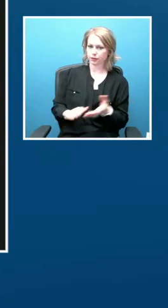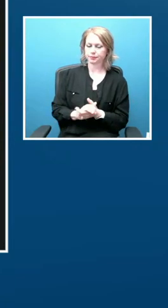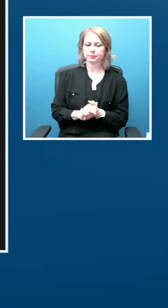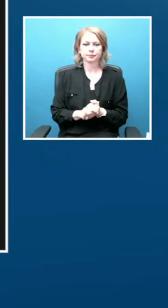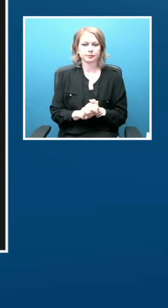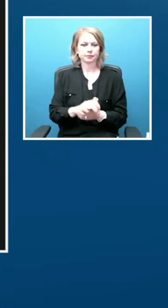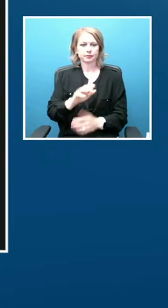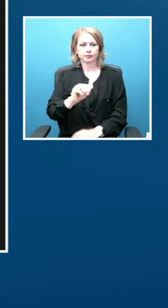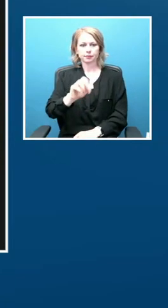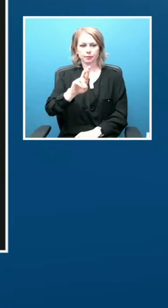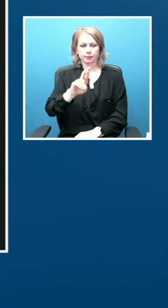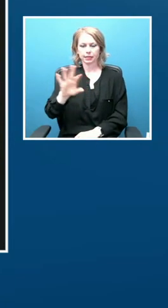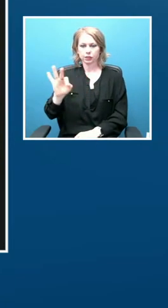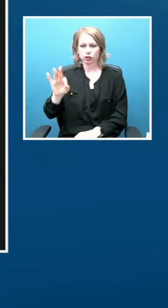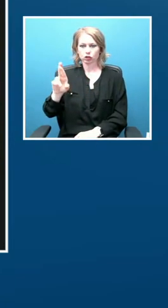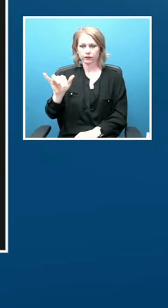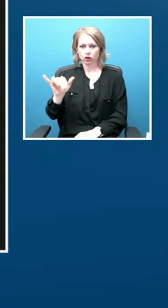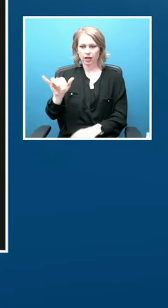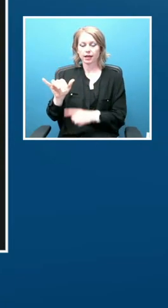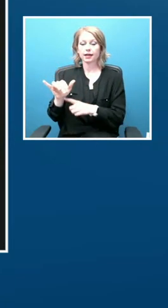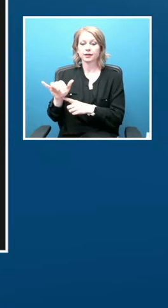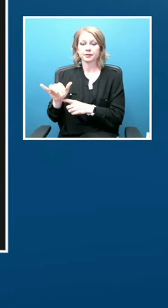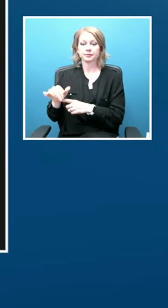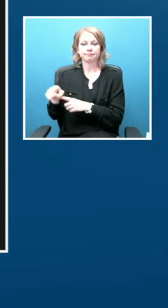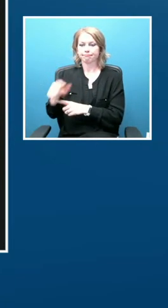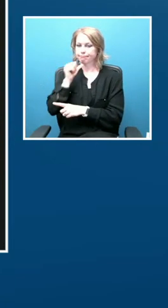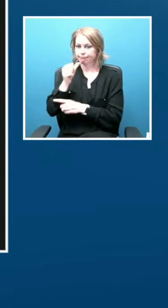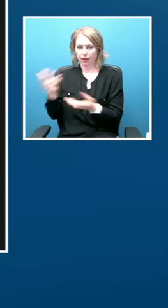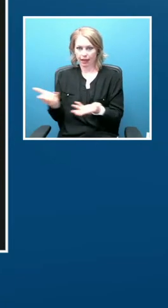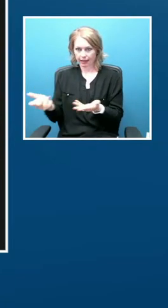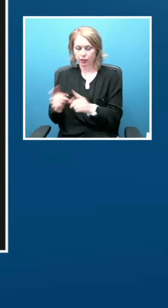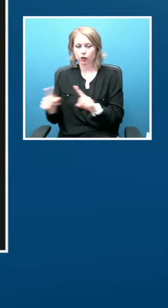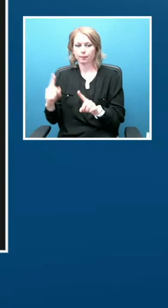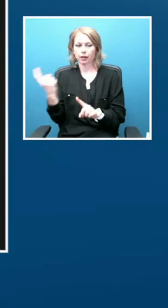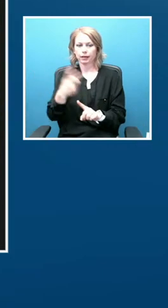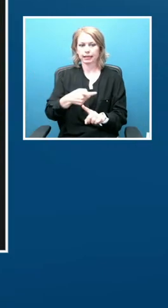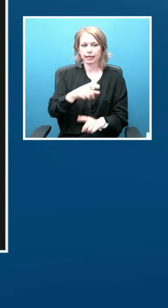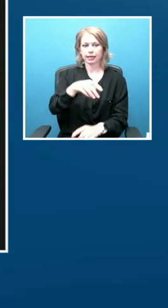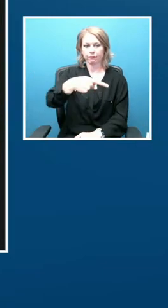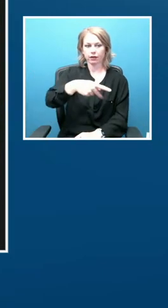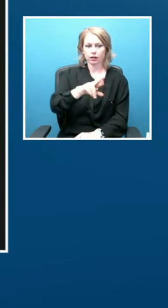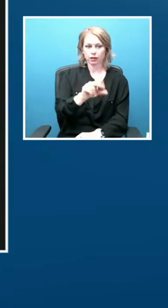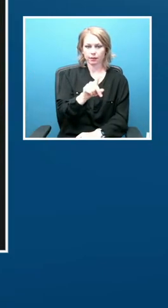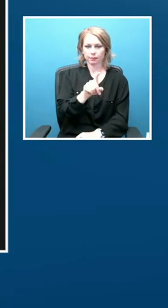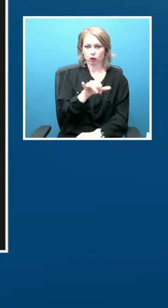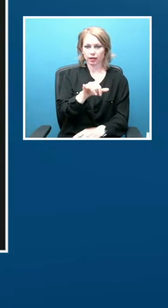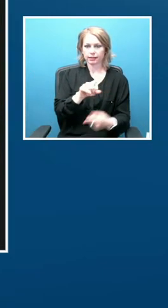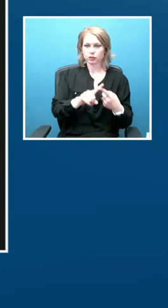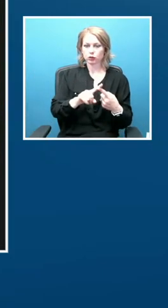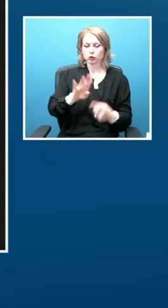Mr. Fry has given his proxy to Mr. Boland. Mr. Heredia?